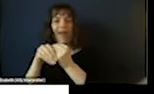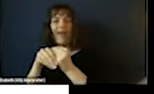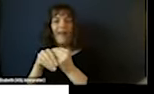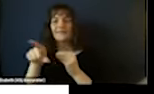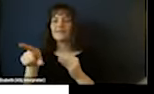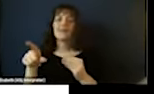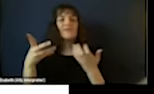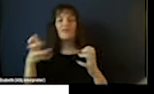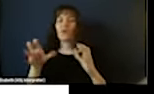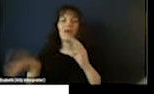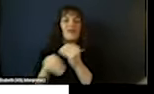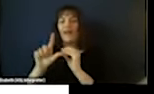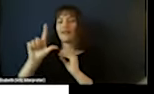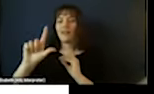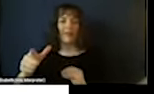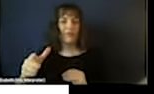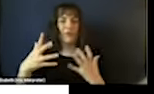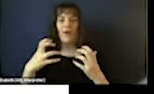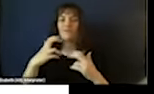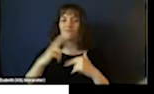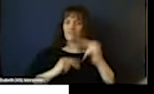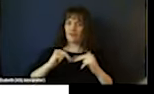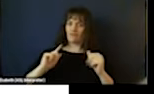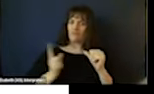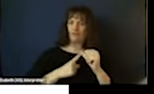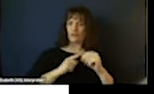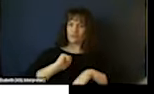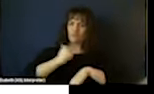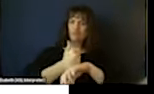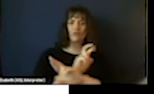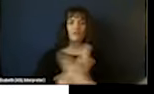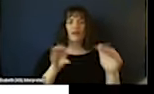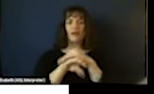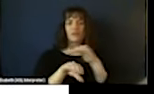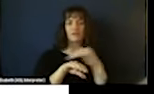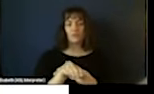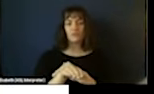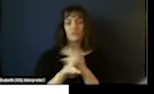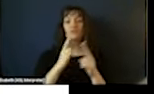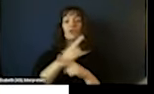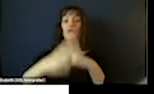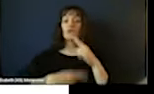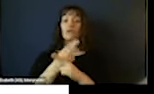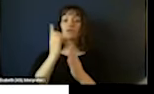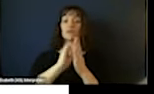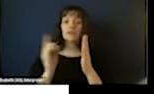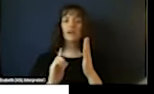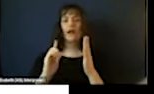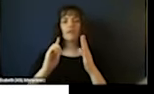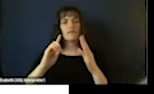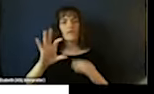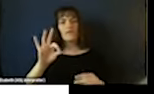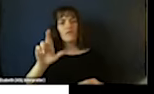beginning. Universal design is really a framework or a mentality or even a goal that we're working towards.